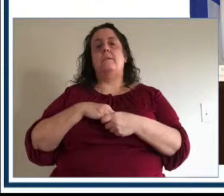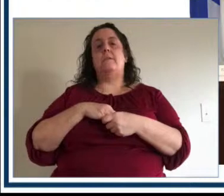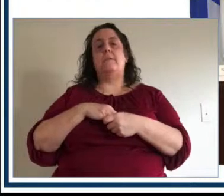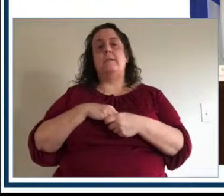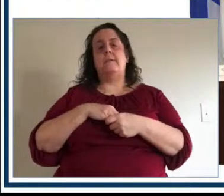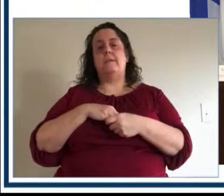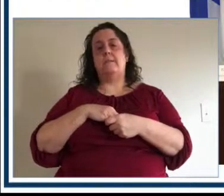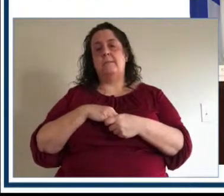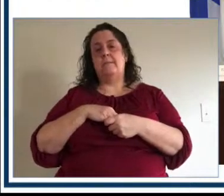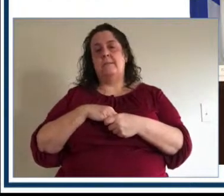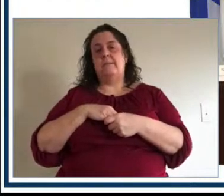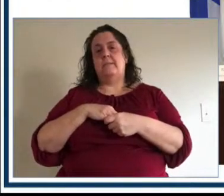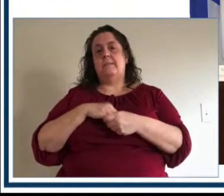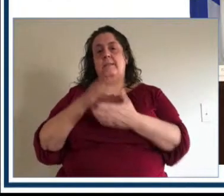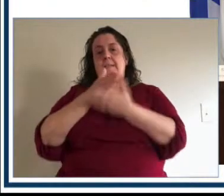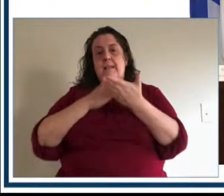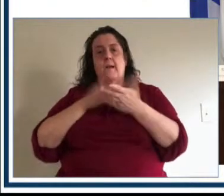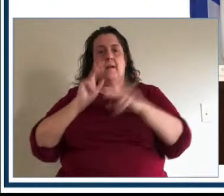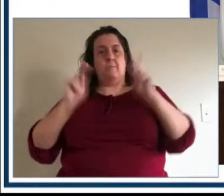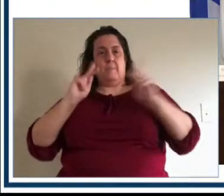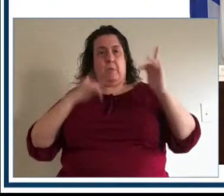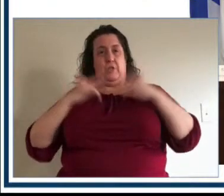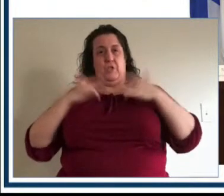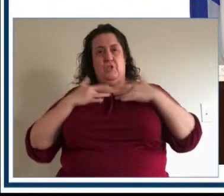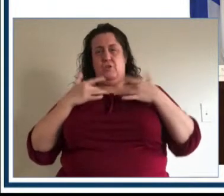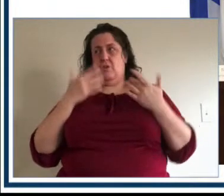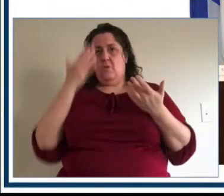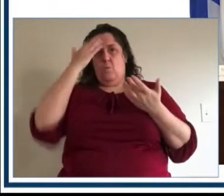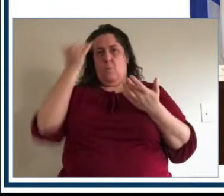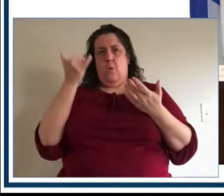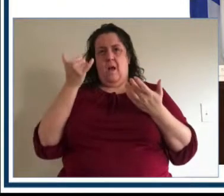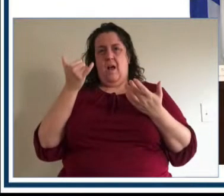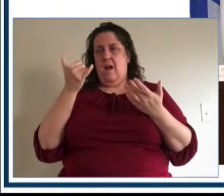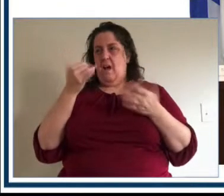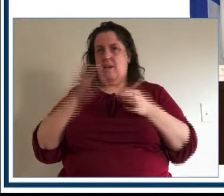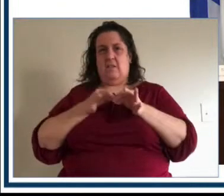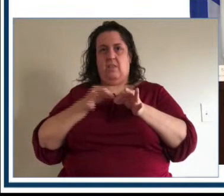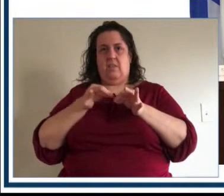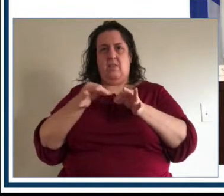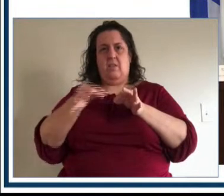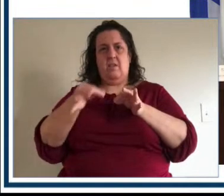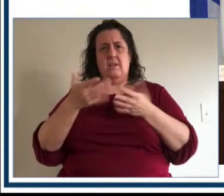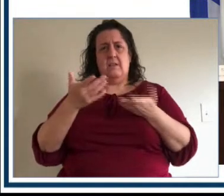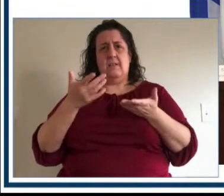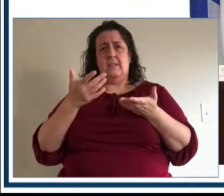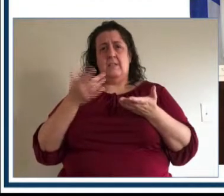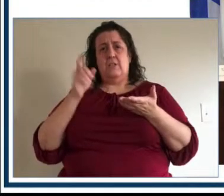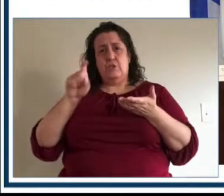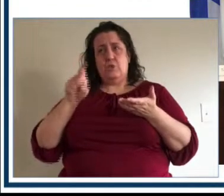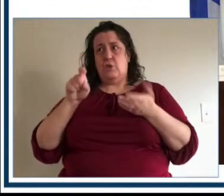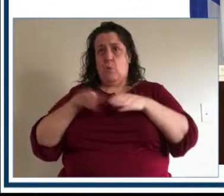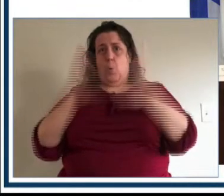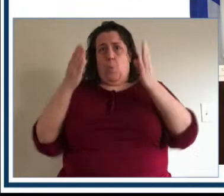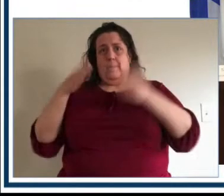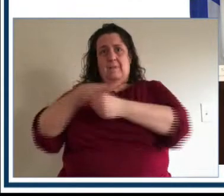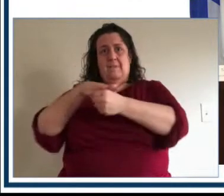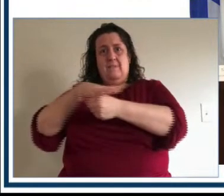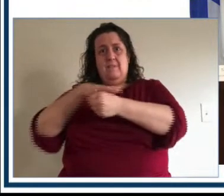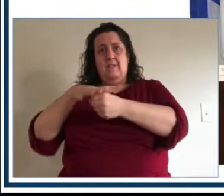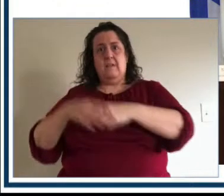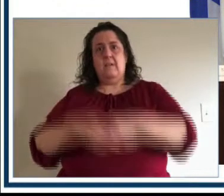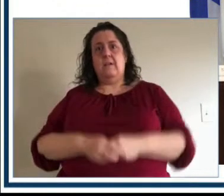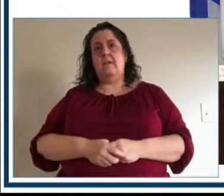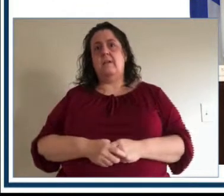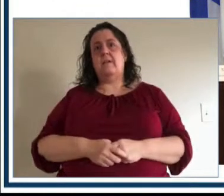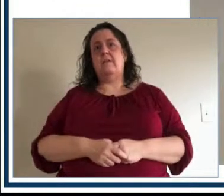guess, can you explain why one wasn't open more quickly in that area?